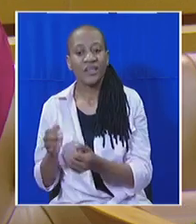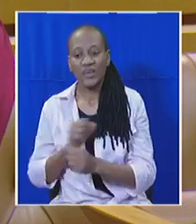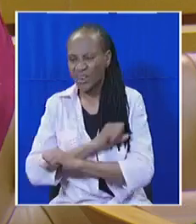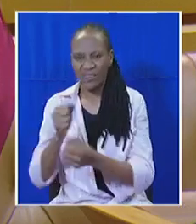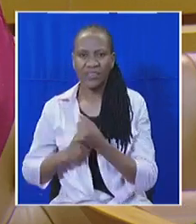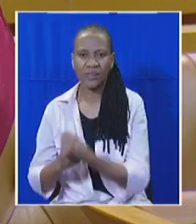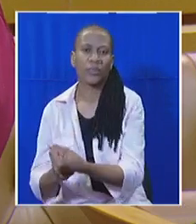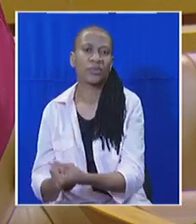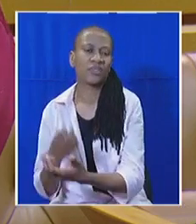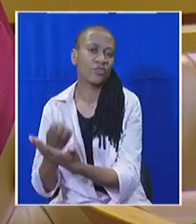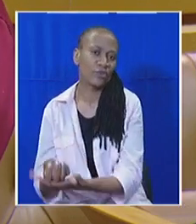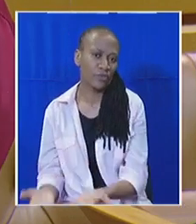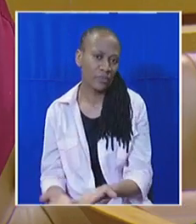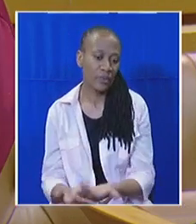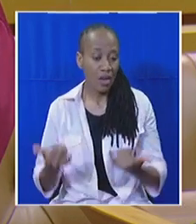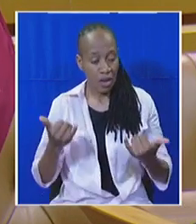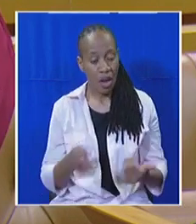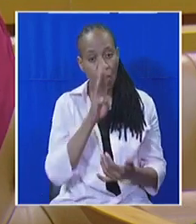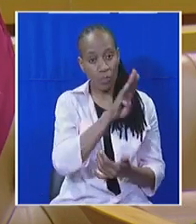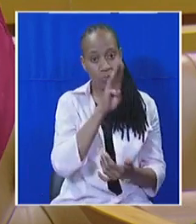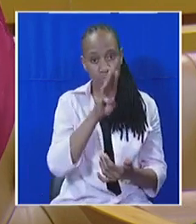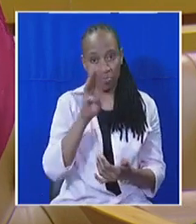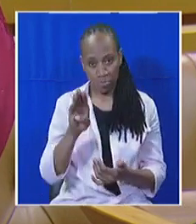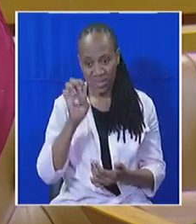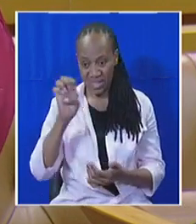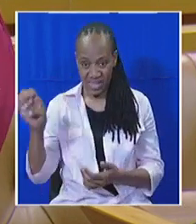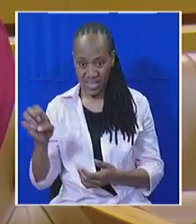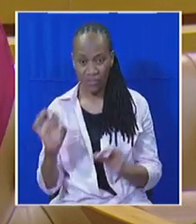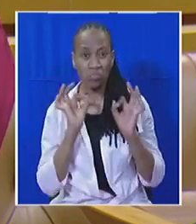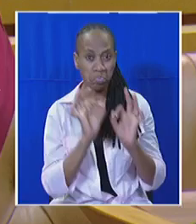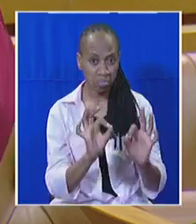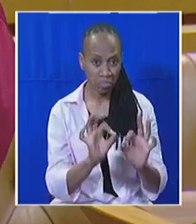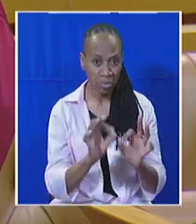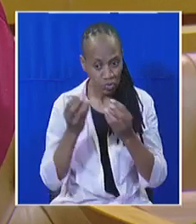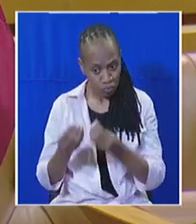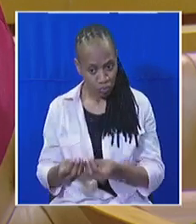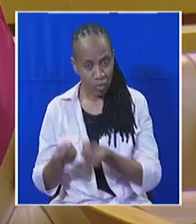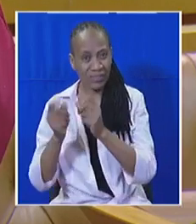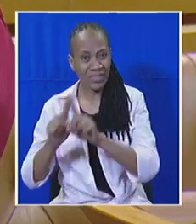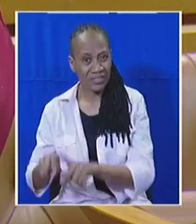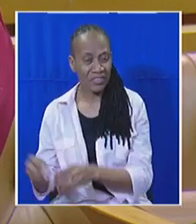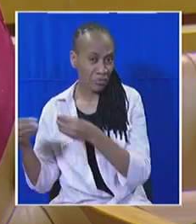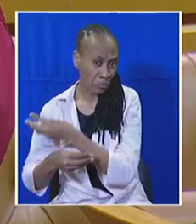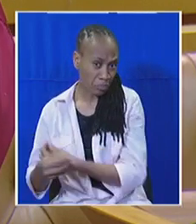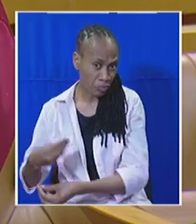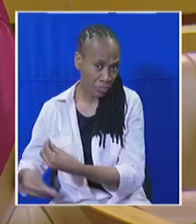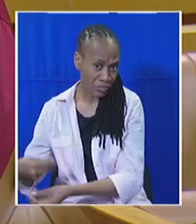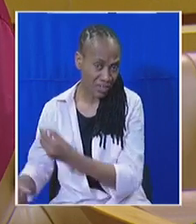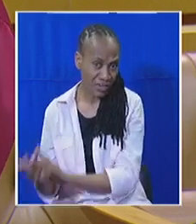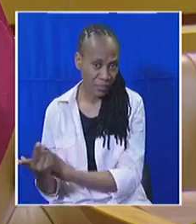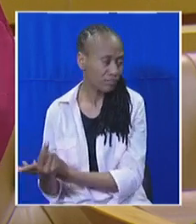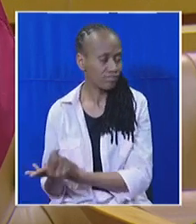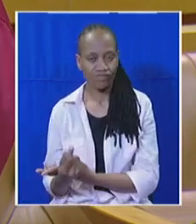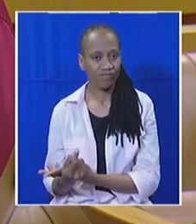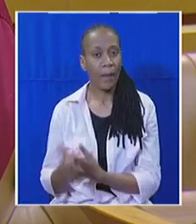that broad-based BEE is not adequate to address these distortions, as it seems to perpetuate